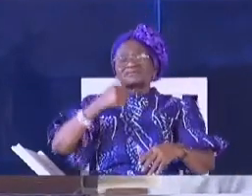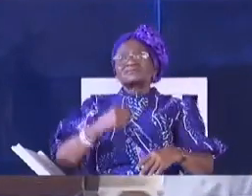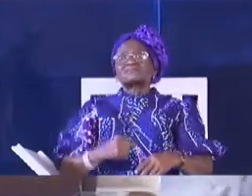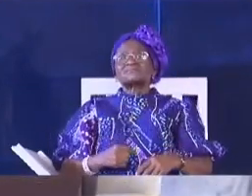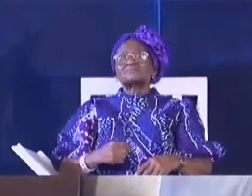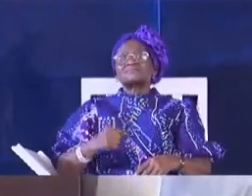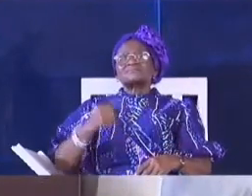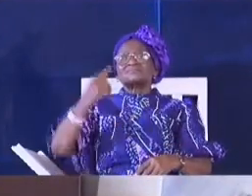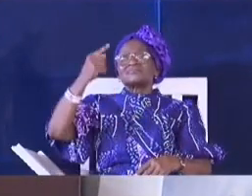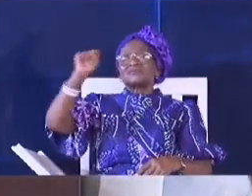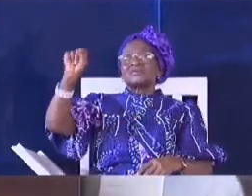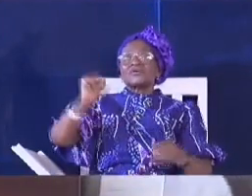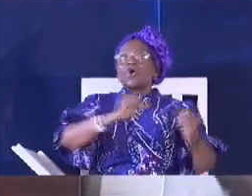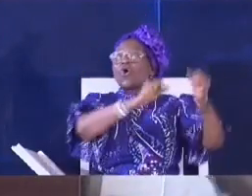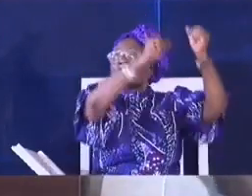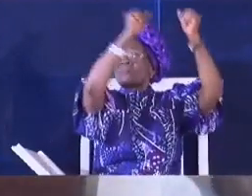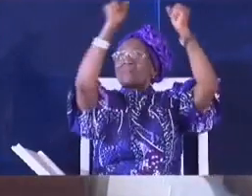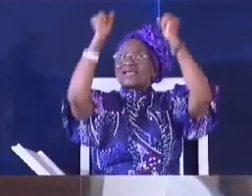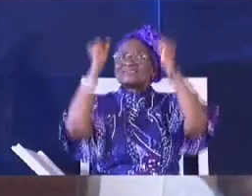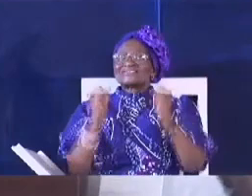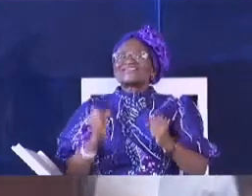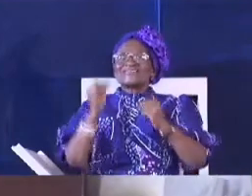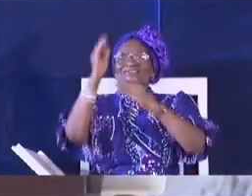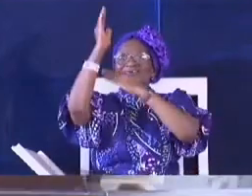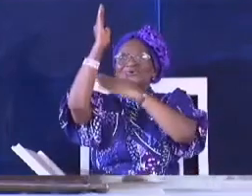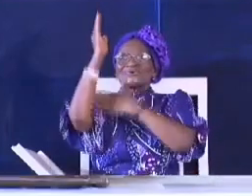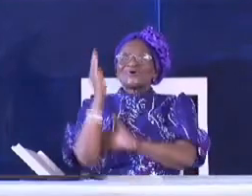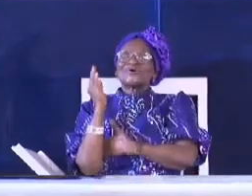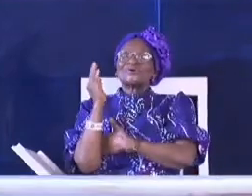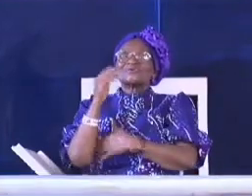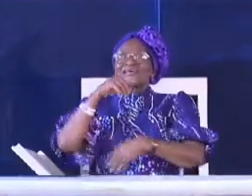the Almighty God says,